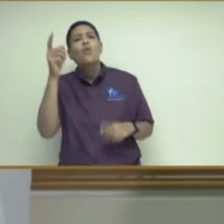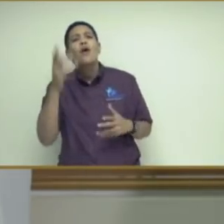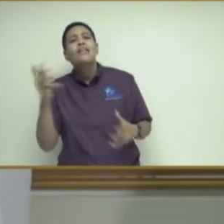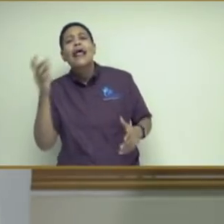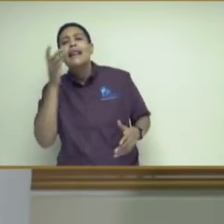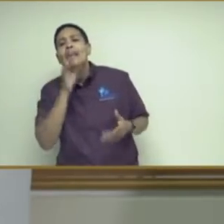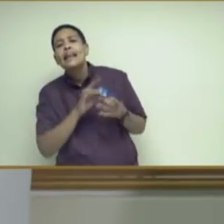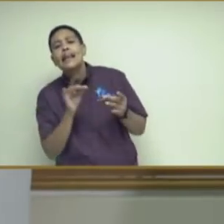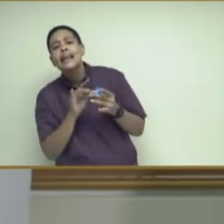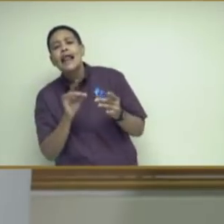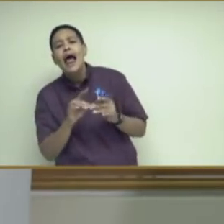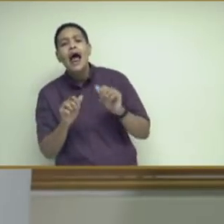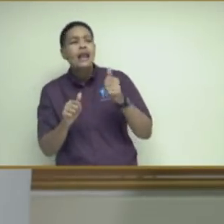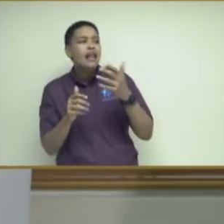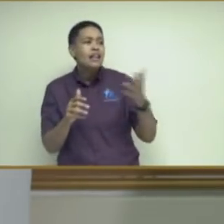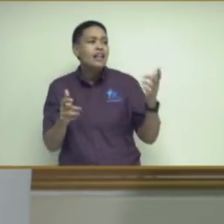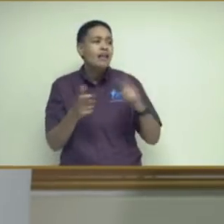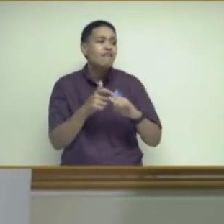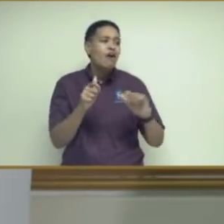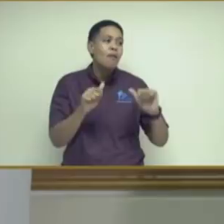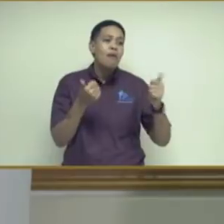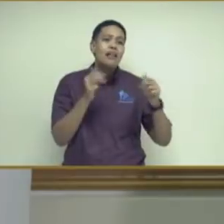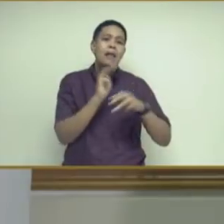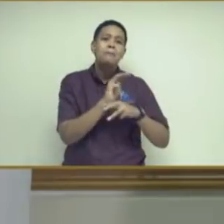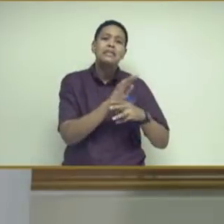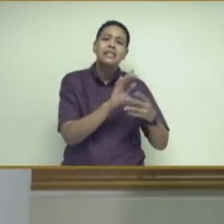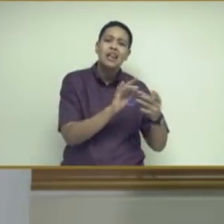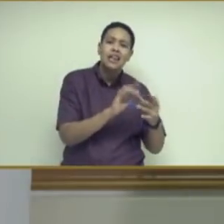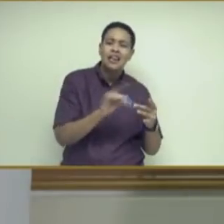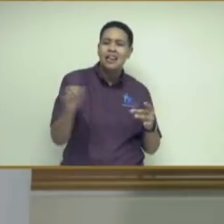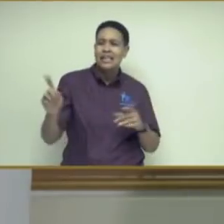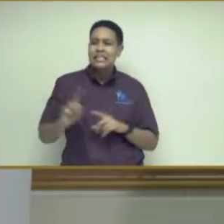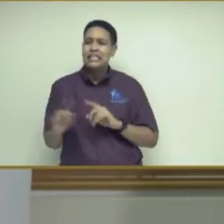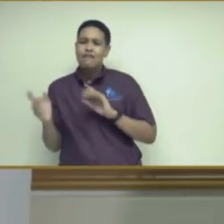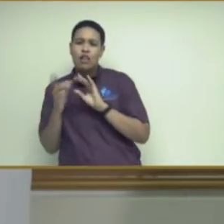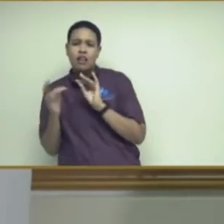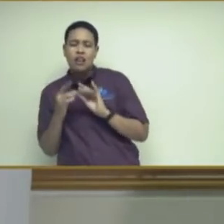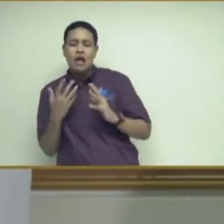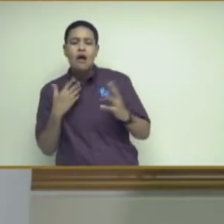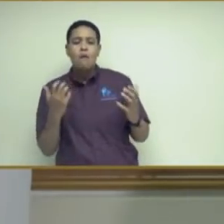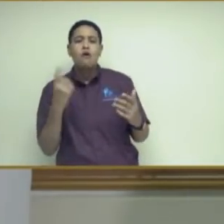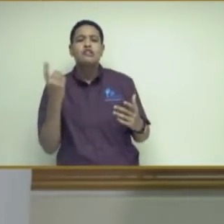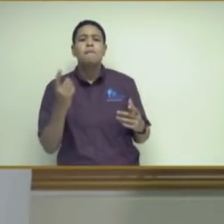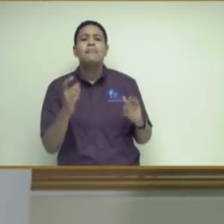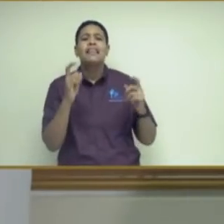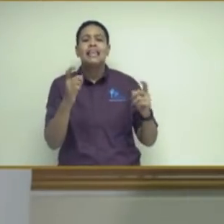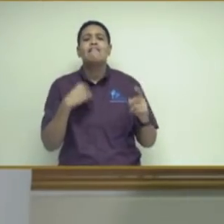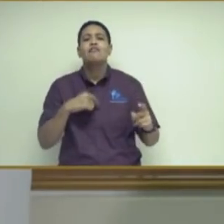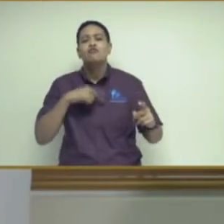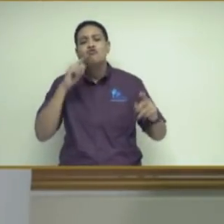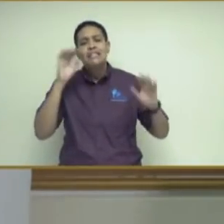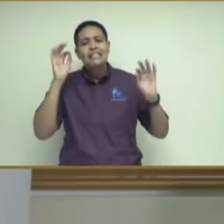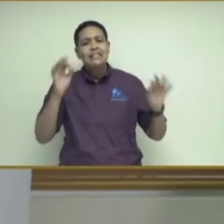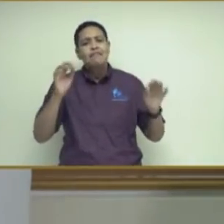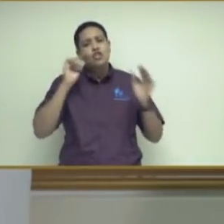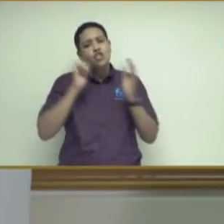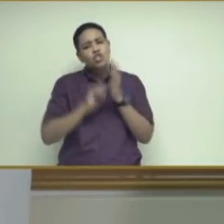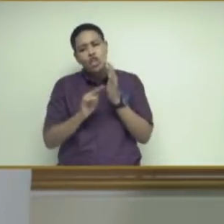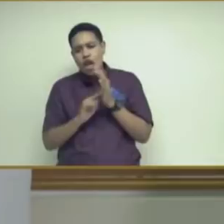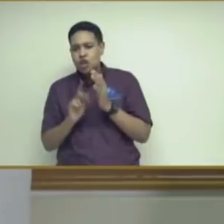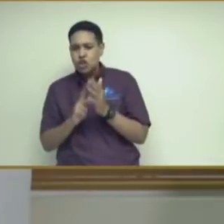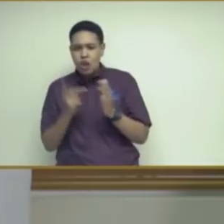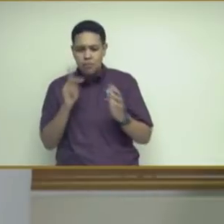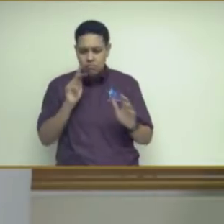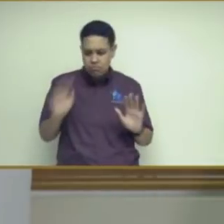mouth and then another thing from the minister's mouth, you know. So I'd like something that would give us definitive double checking that we can do